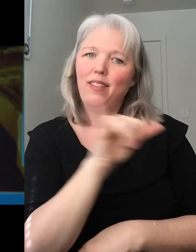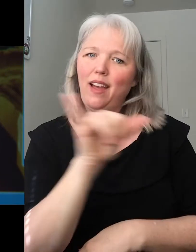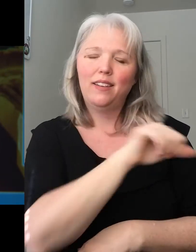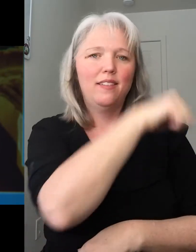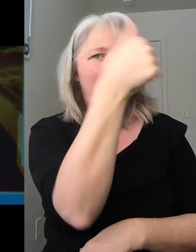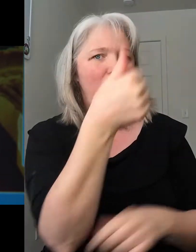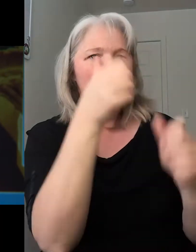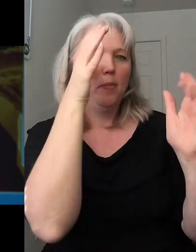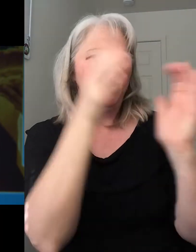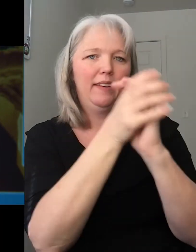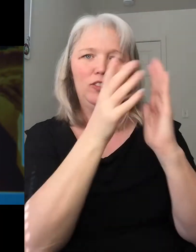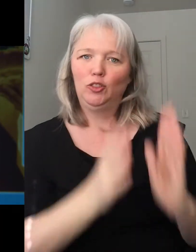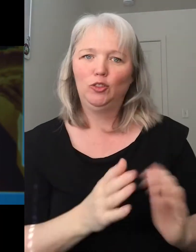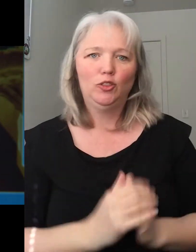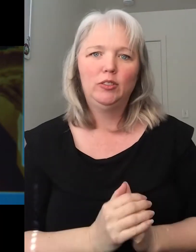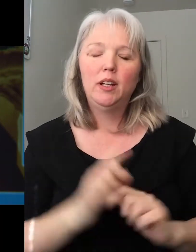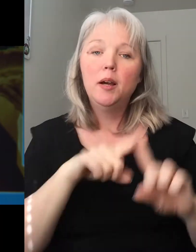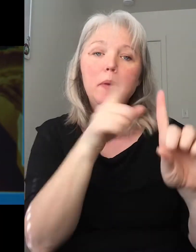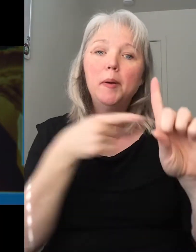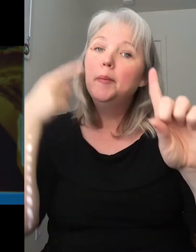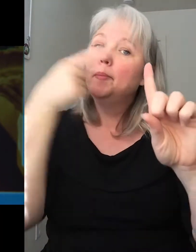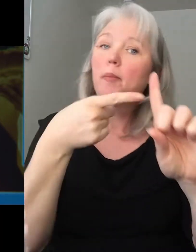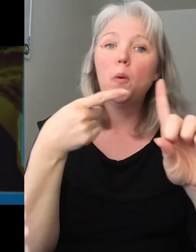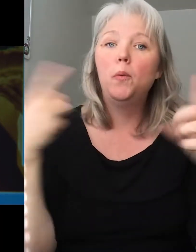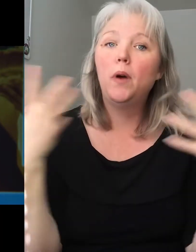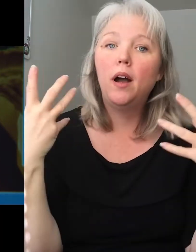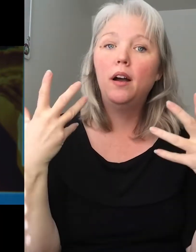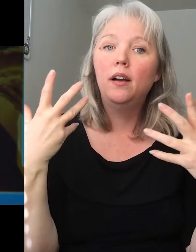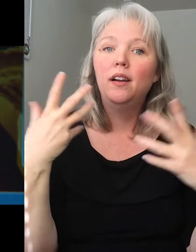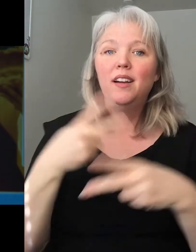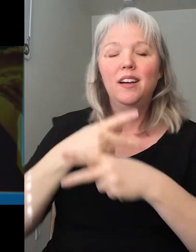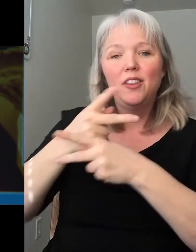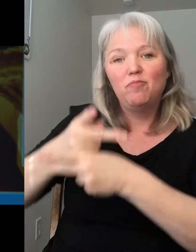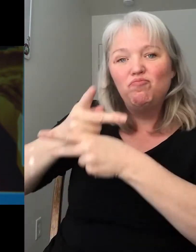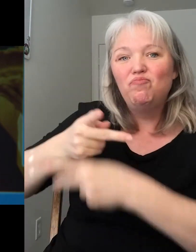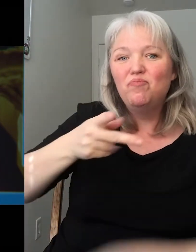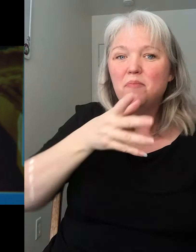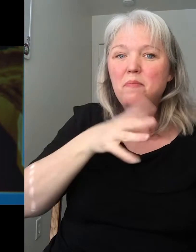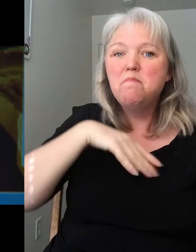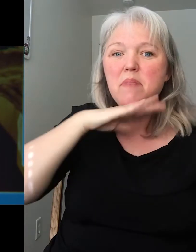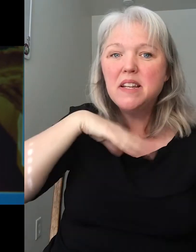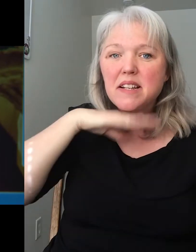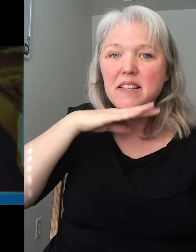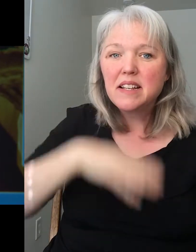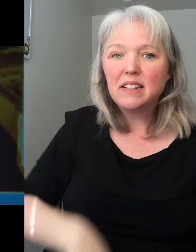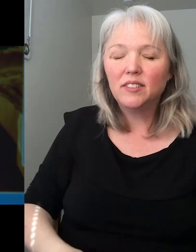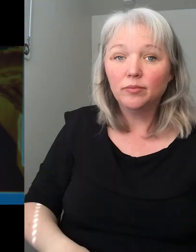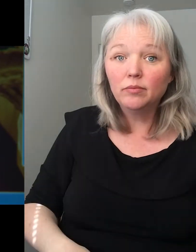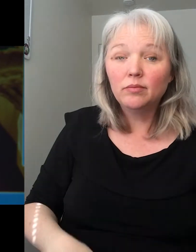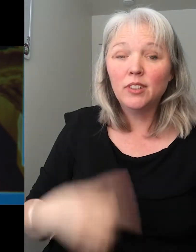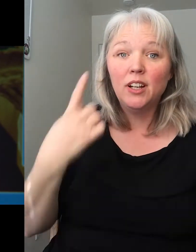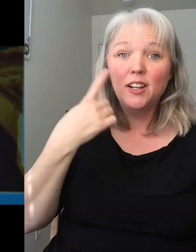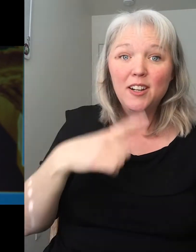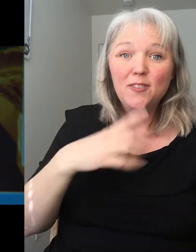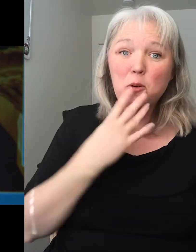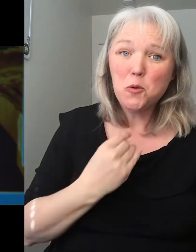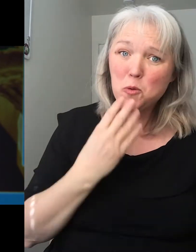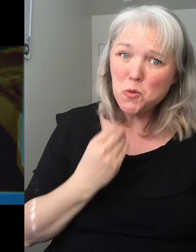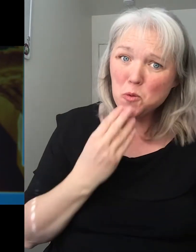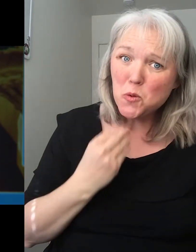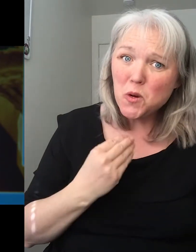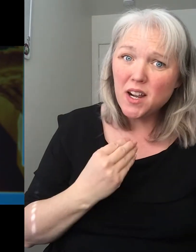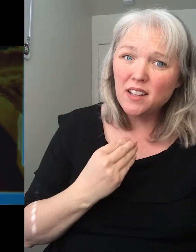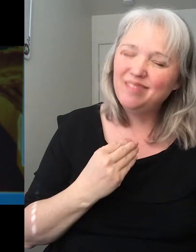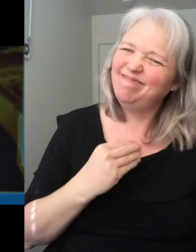fellow believers. But here's the point. They're raising pigs. Now, for a Jew,